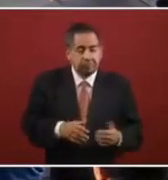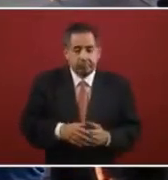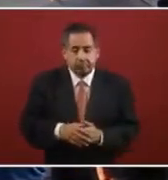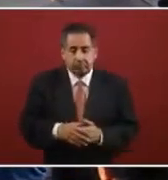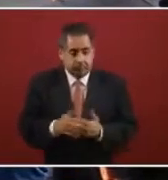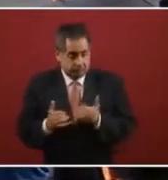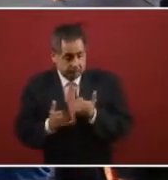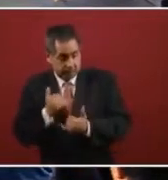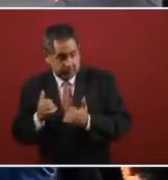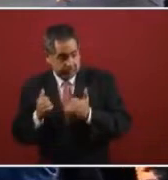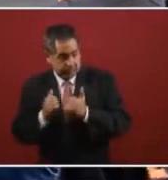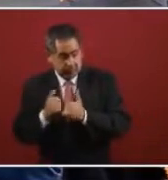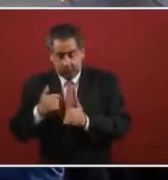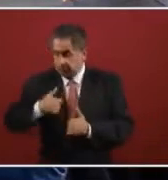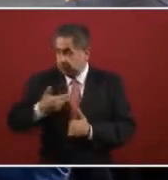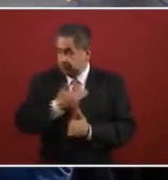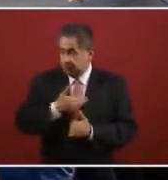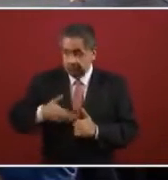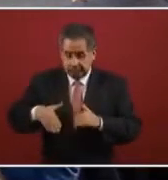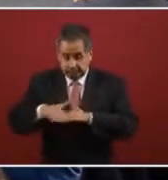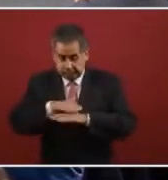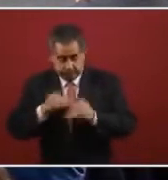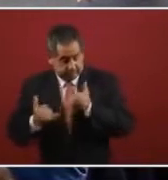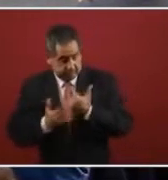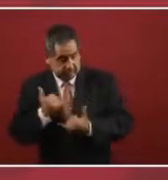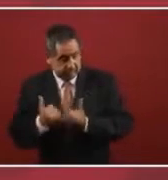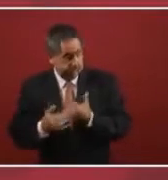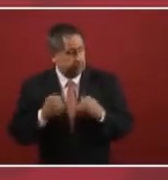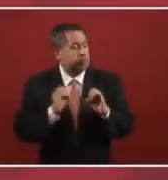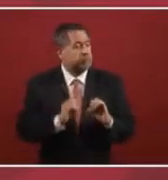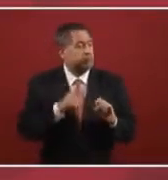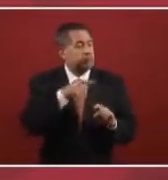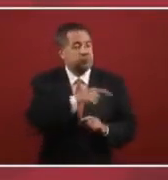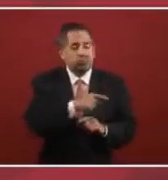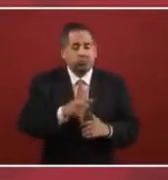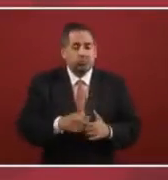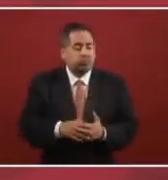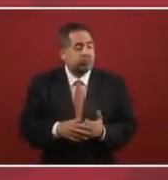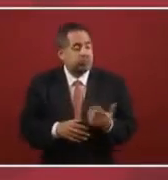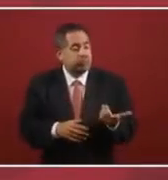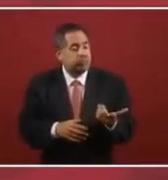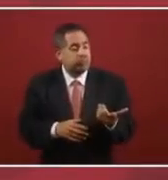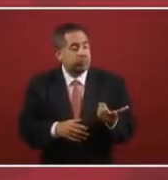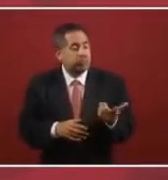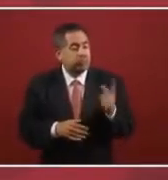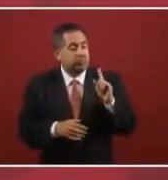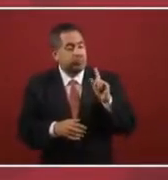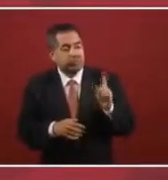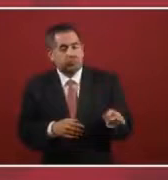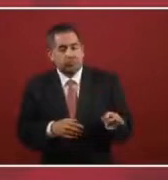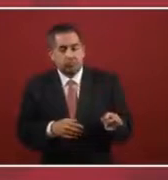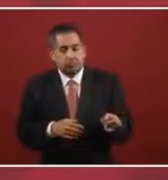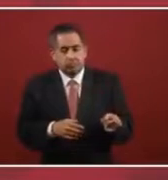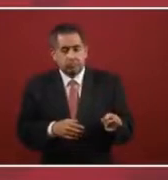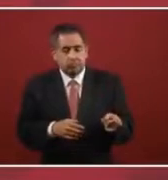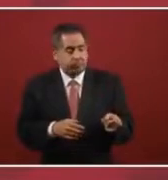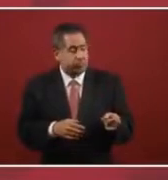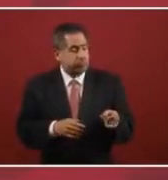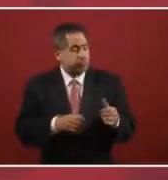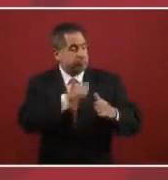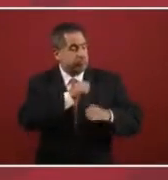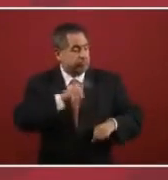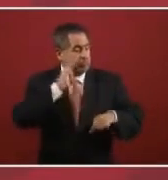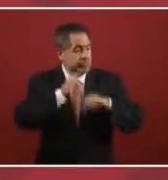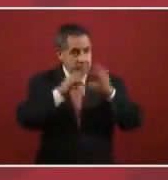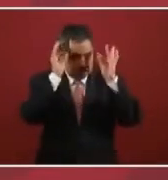juegas dominó con You el can either presidente, play domino with the o president, eres or you can be, el de aduanas.